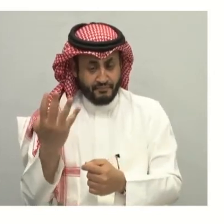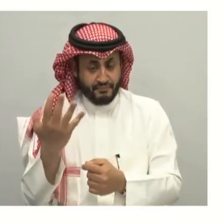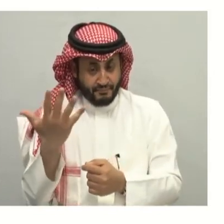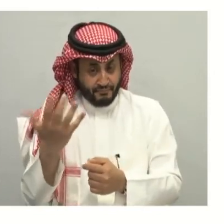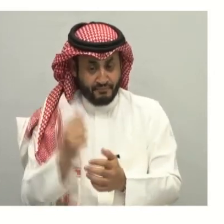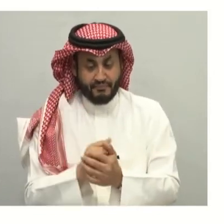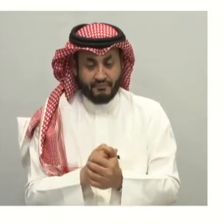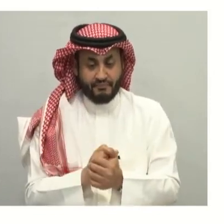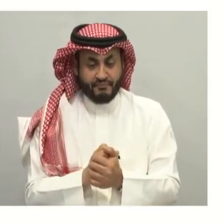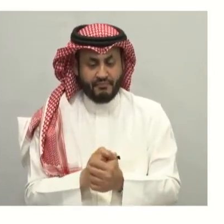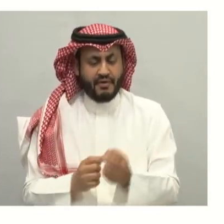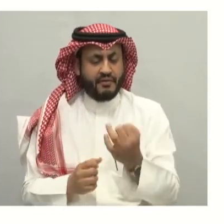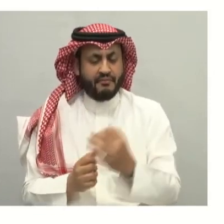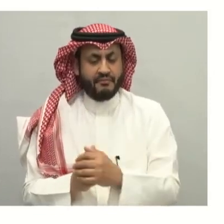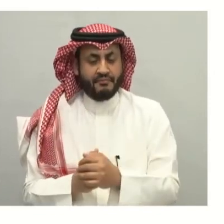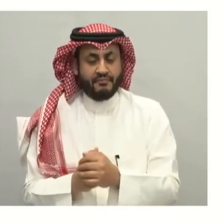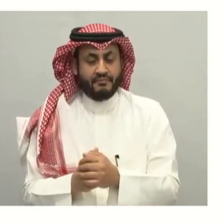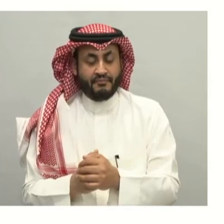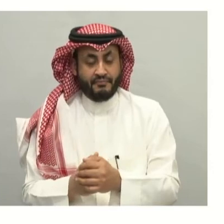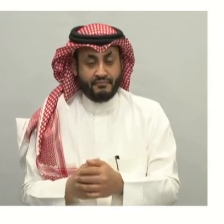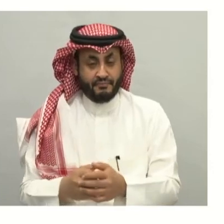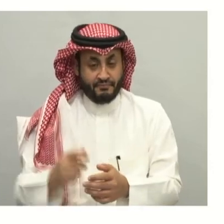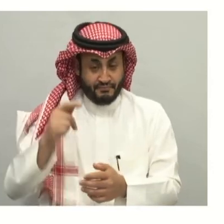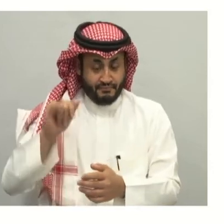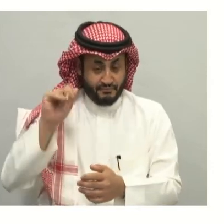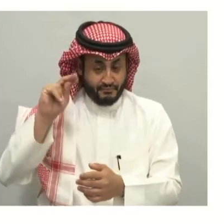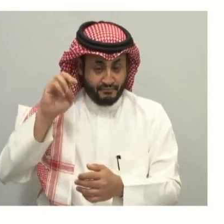1, 2, 3, 4, 5 pins. How many pins